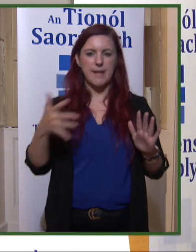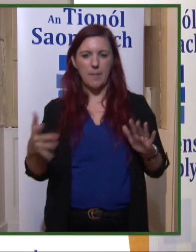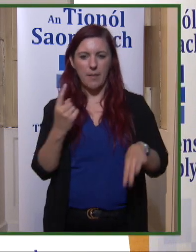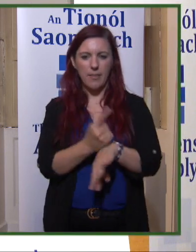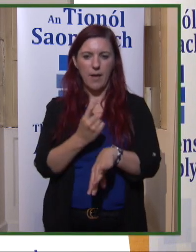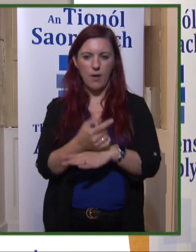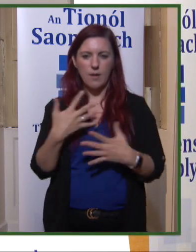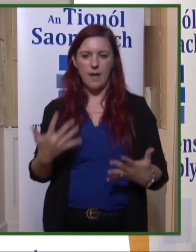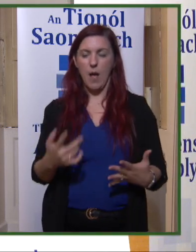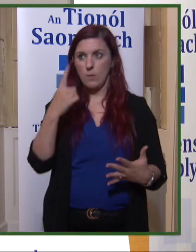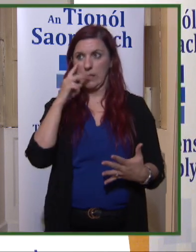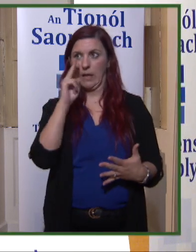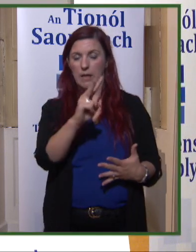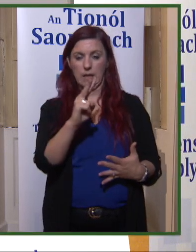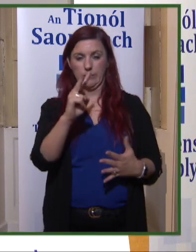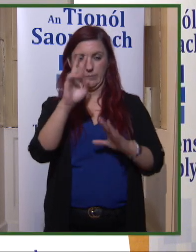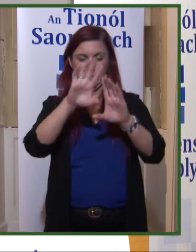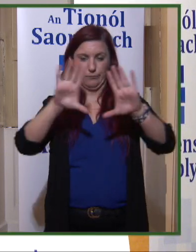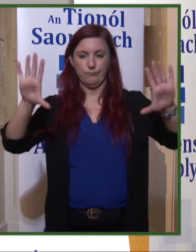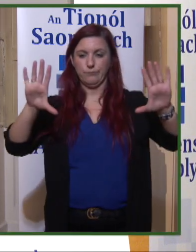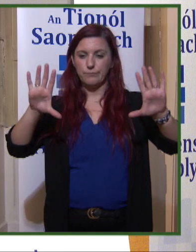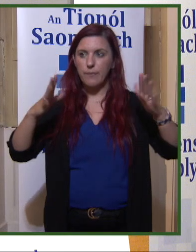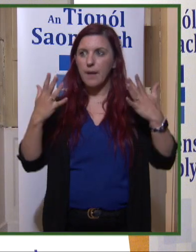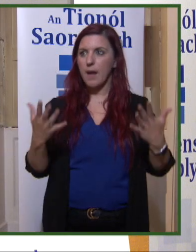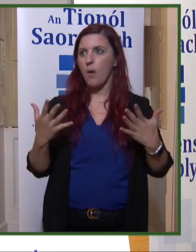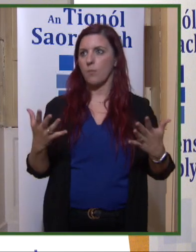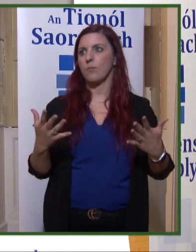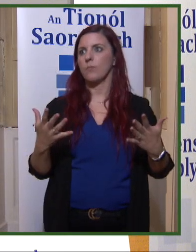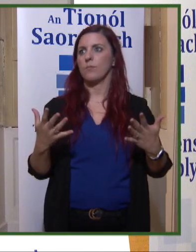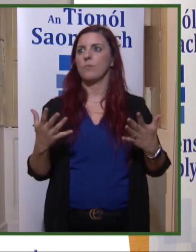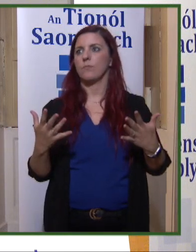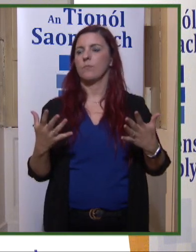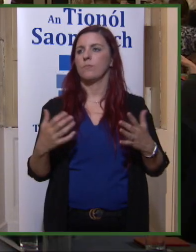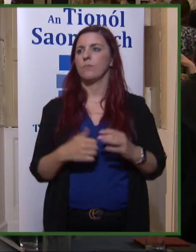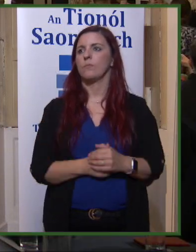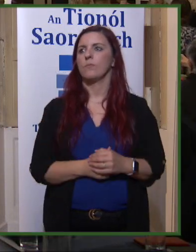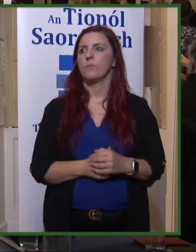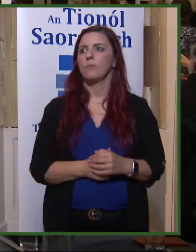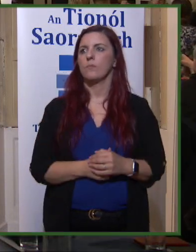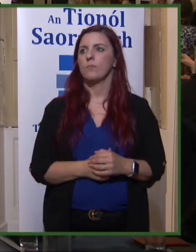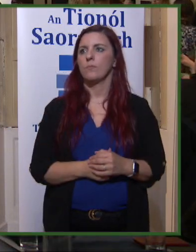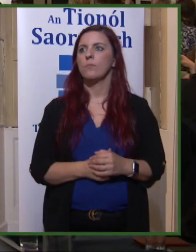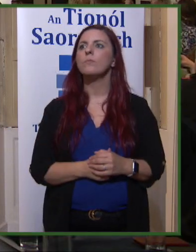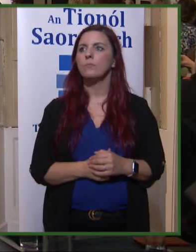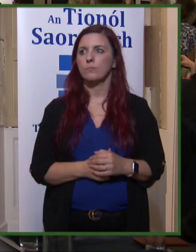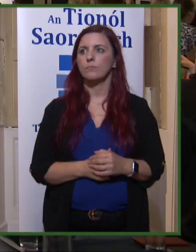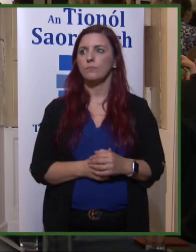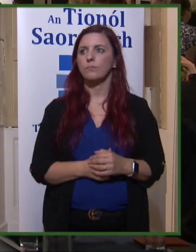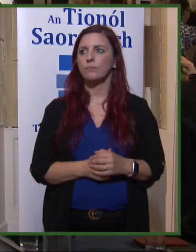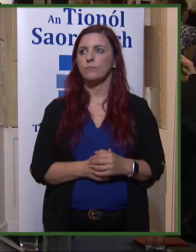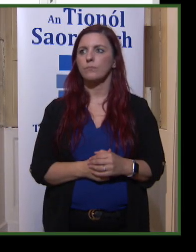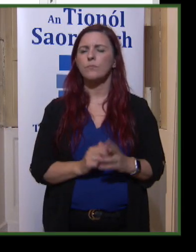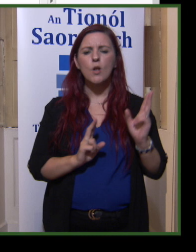ballot paper number 2. So maybe James, thank you. So from the top then, should there be a plebiscite of the local